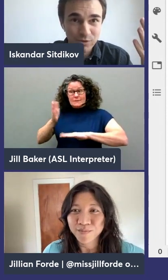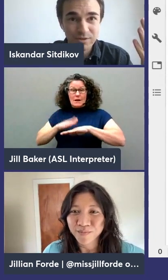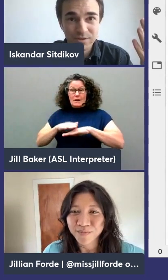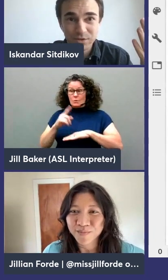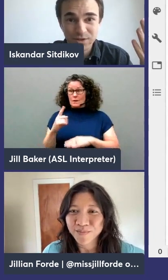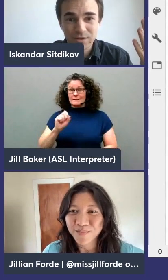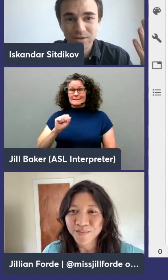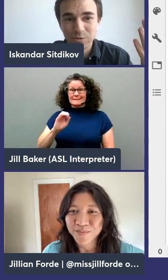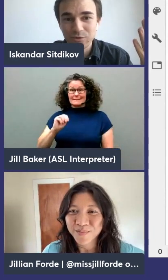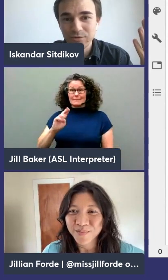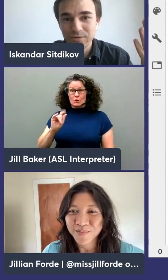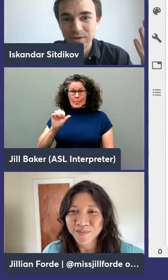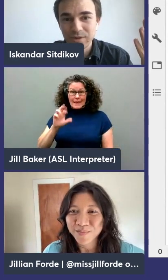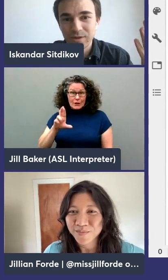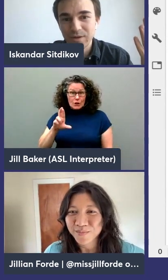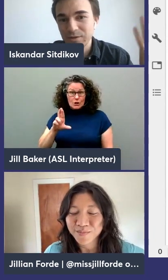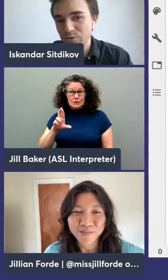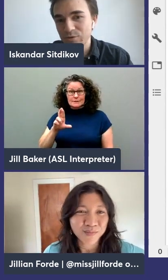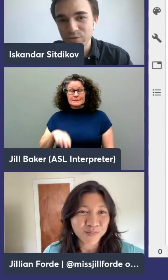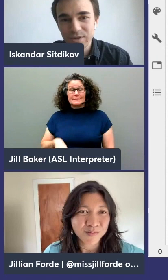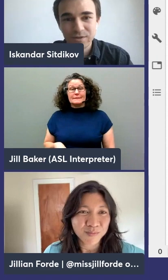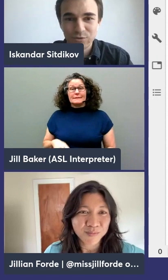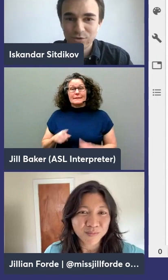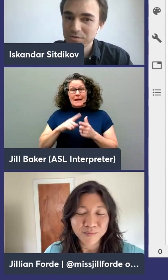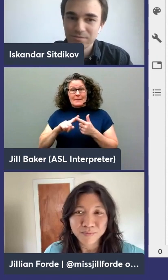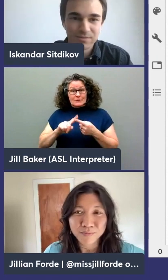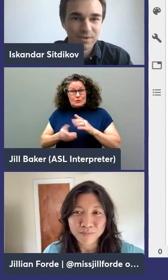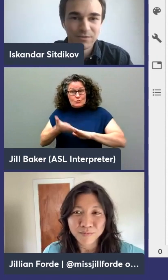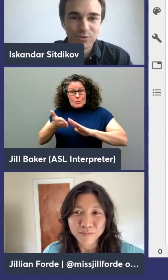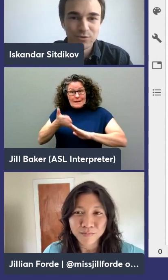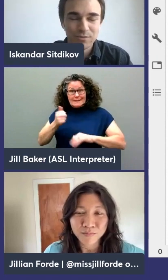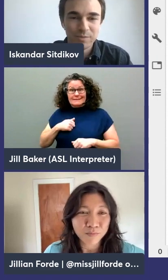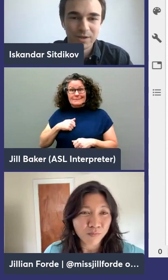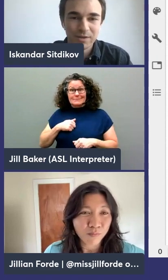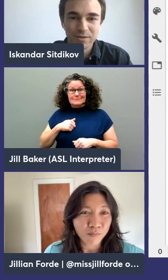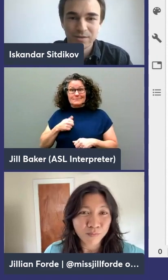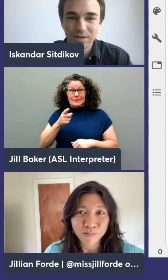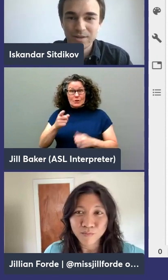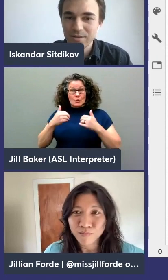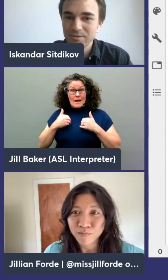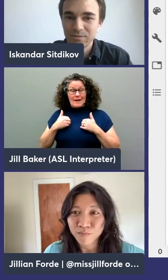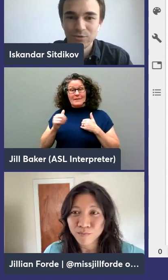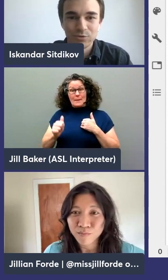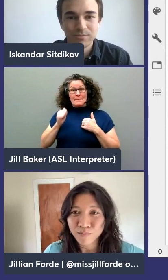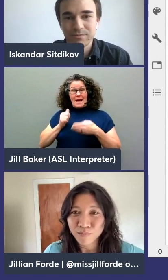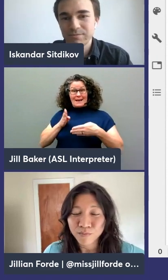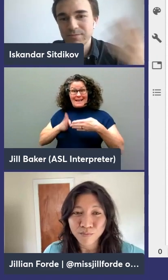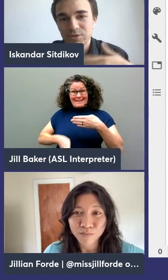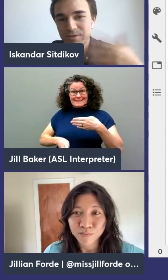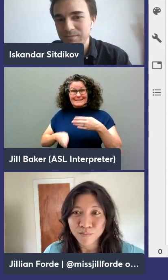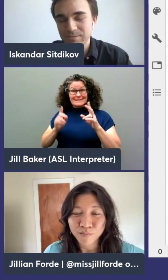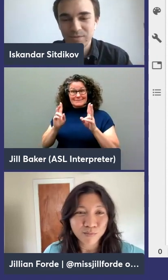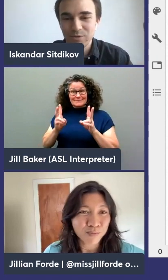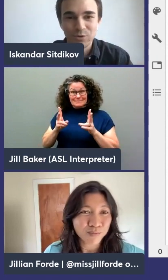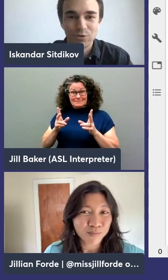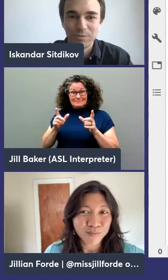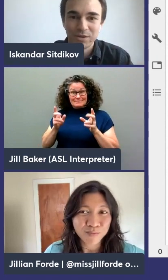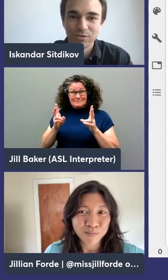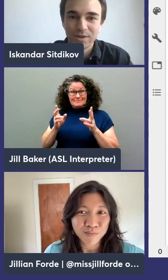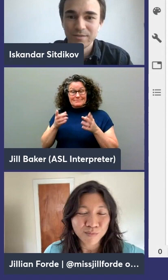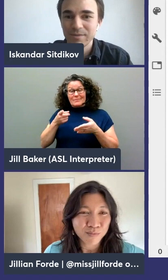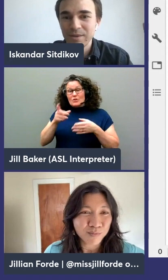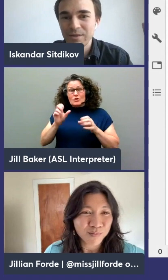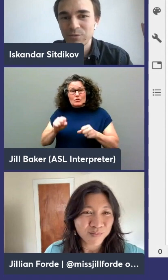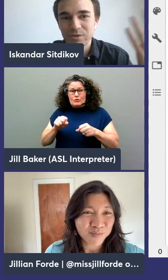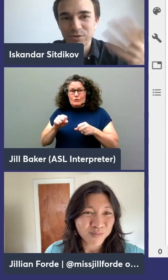simulators that we instantiated above. In order to run it, you just have your backend class. You call